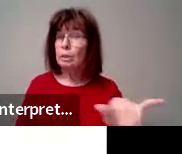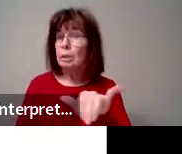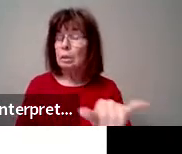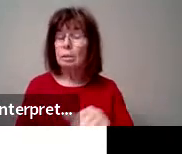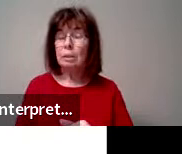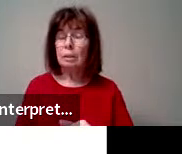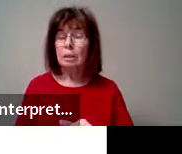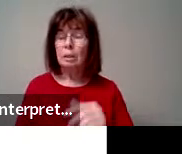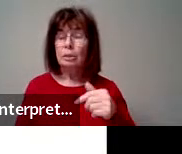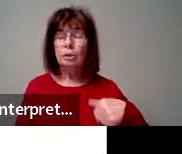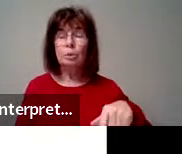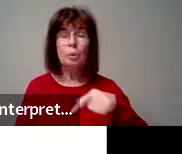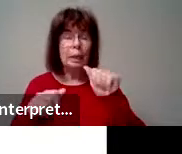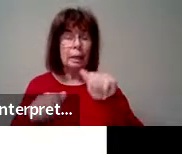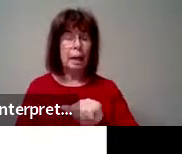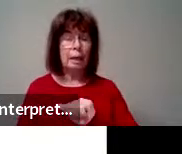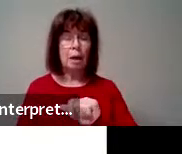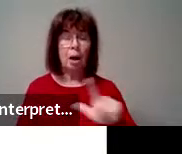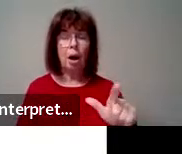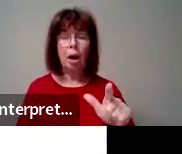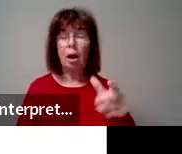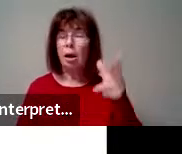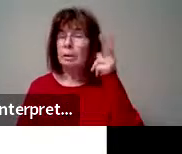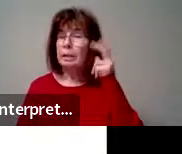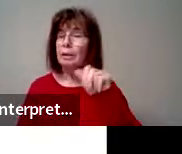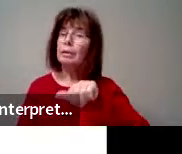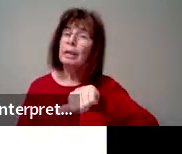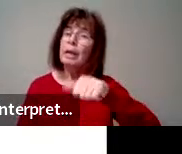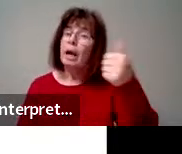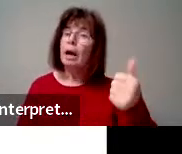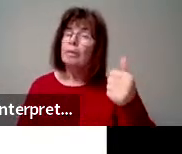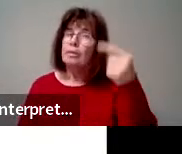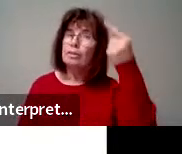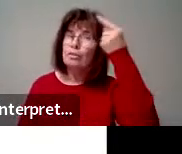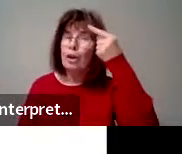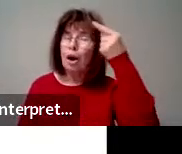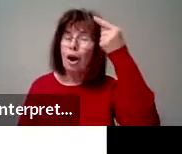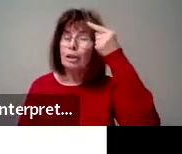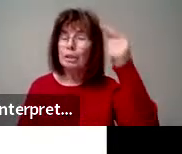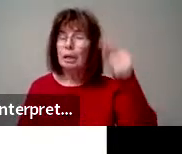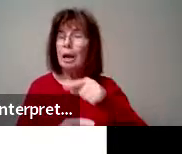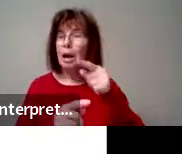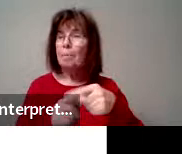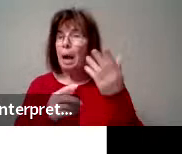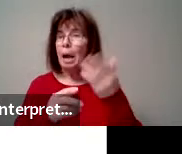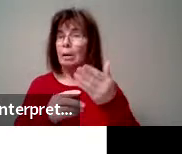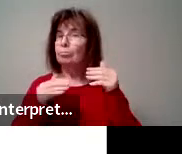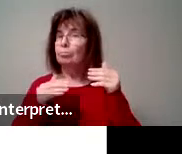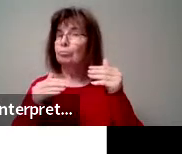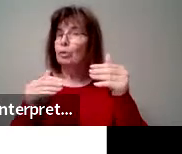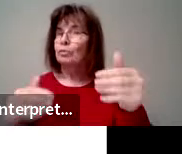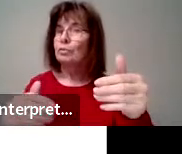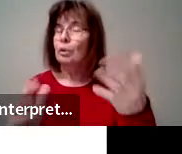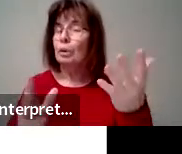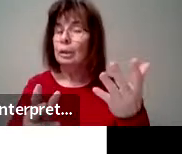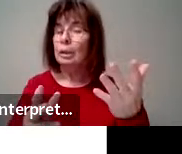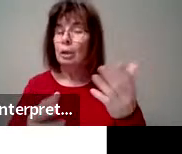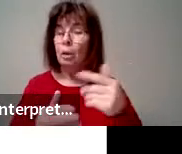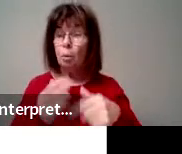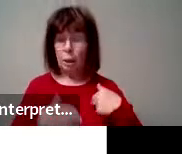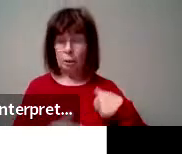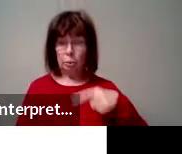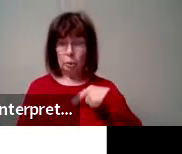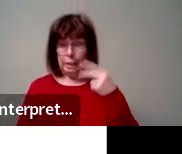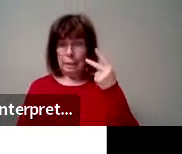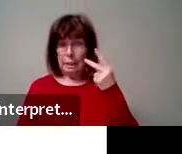can all hear each other's thoughts about moving forward, what we're seeing,